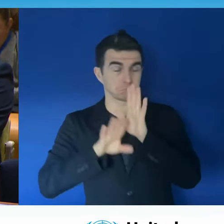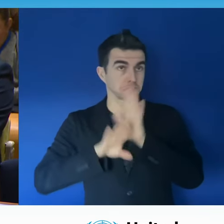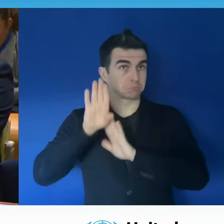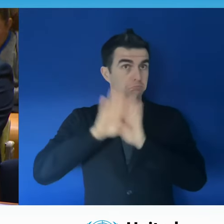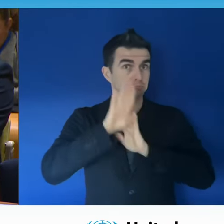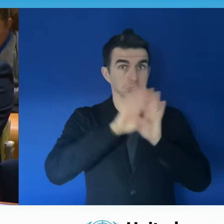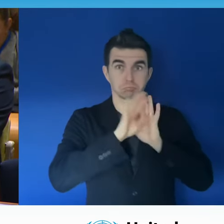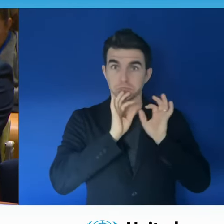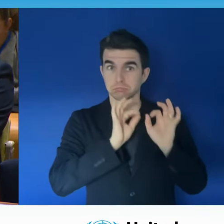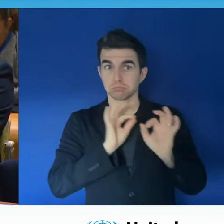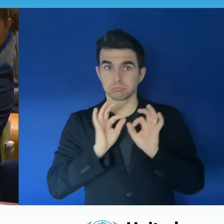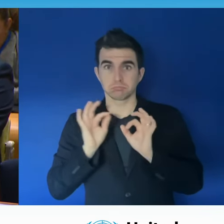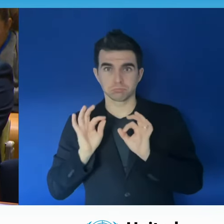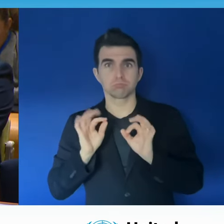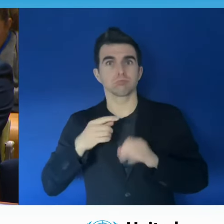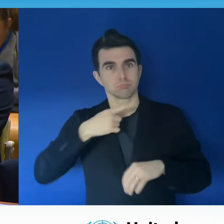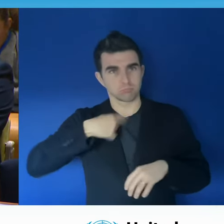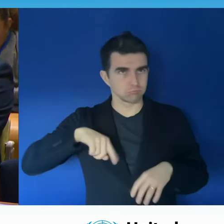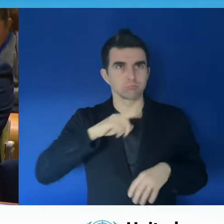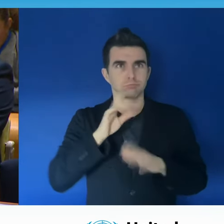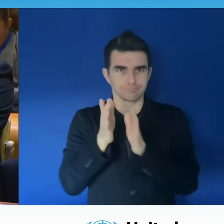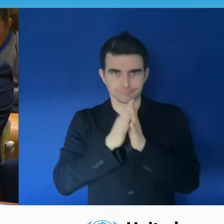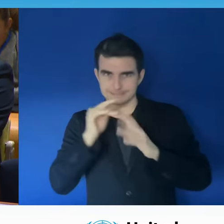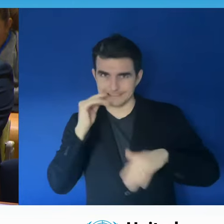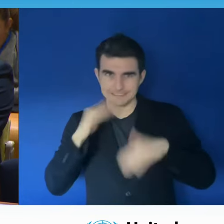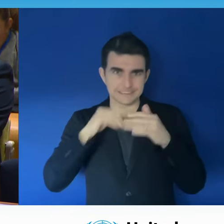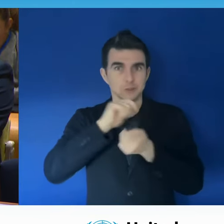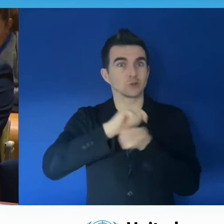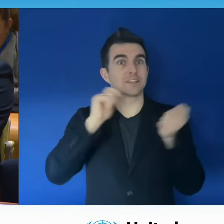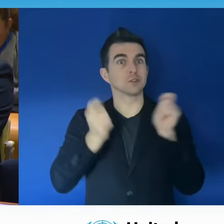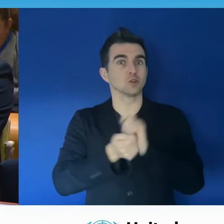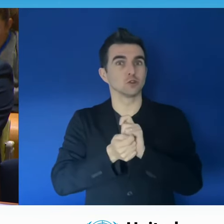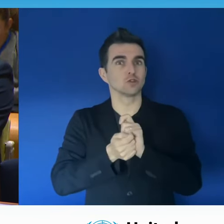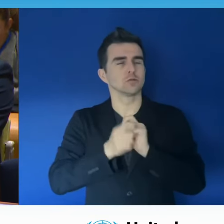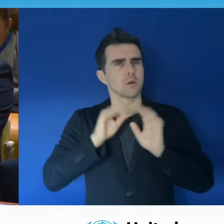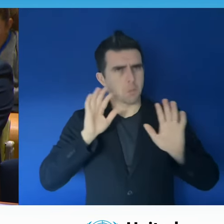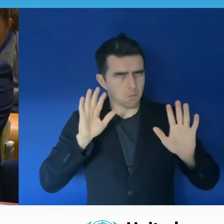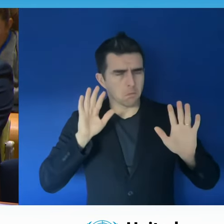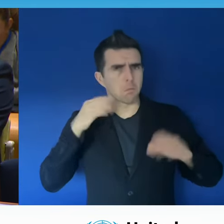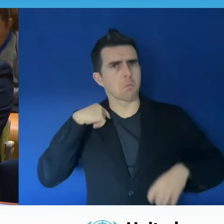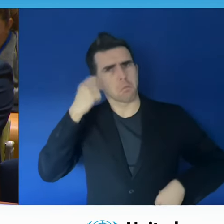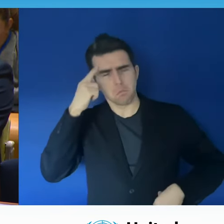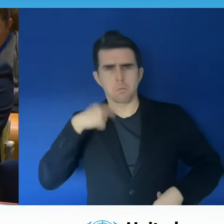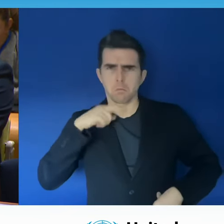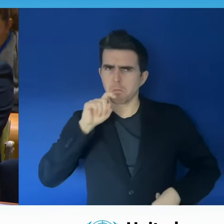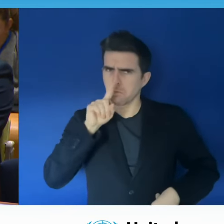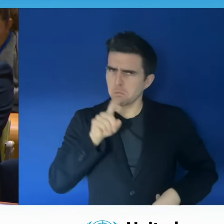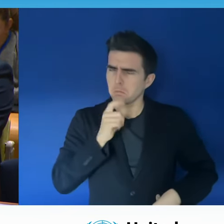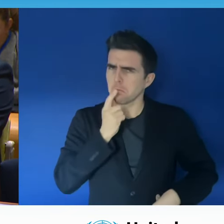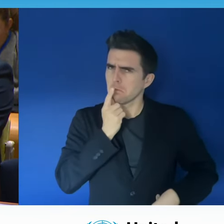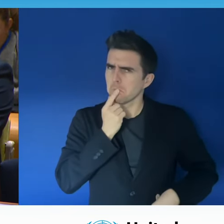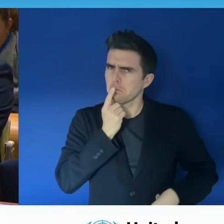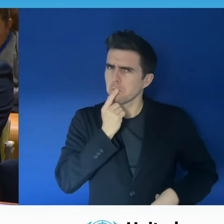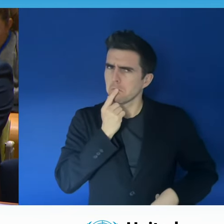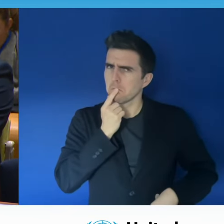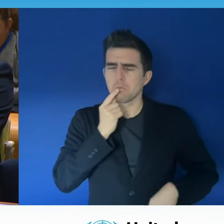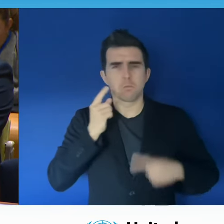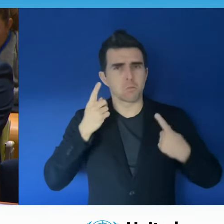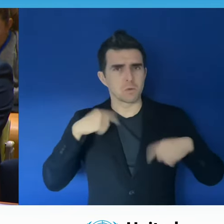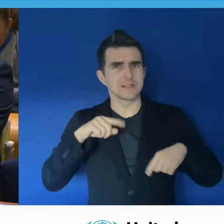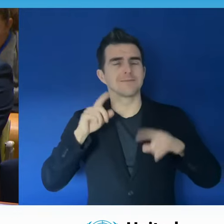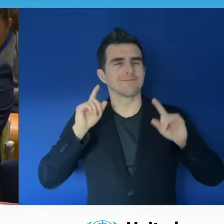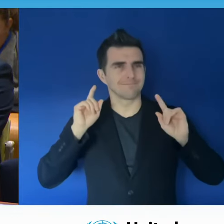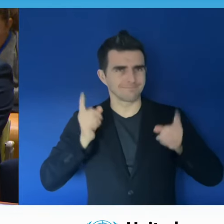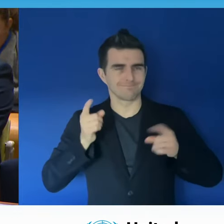as activists, and then as public servants, on if we are really placing young people at the center of public